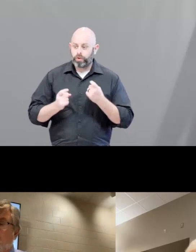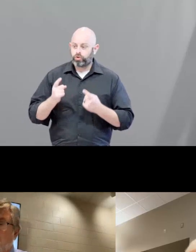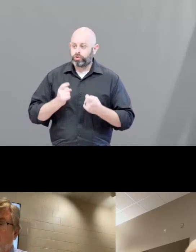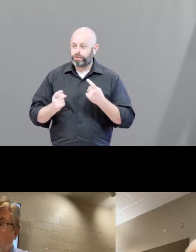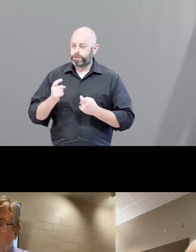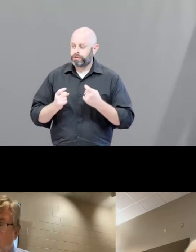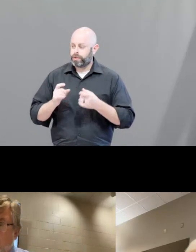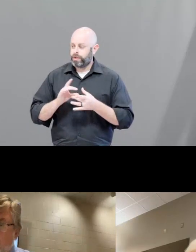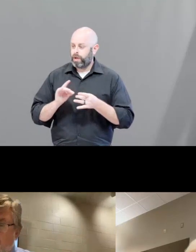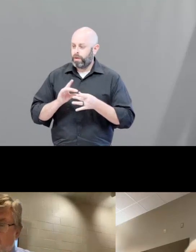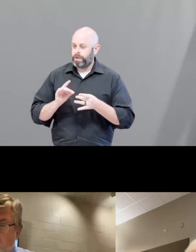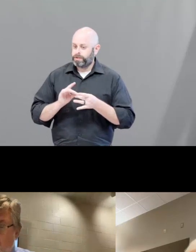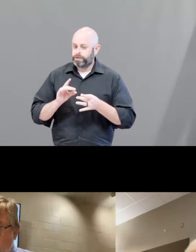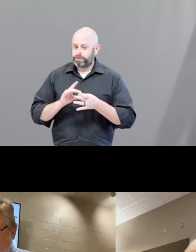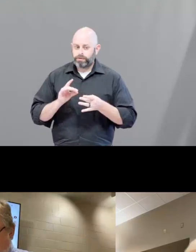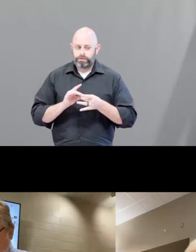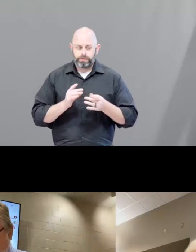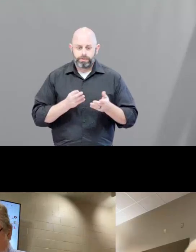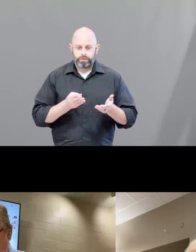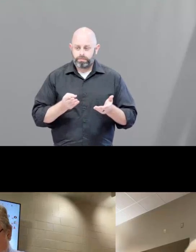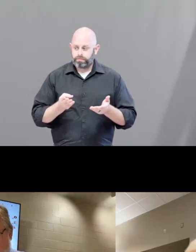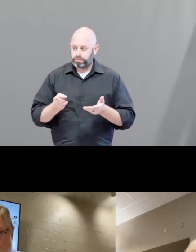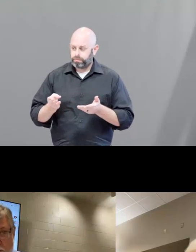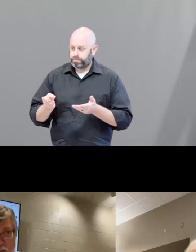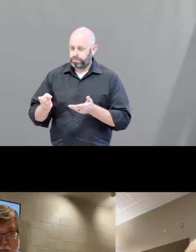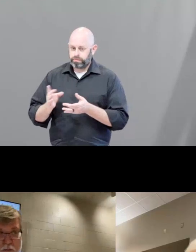Questions or comments on that one?